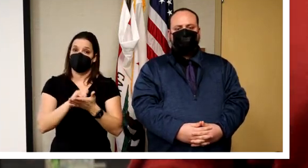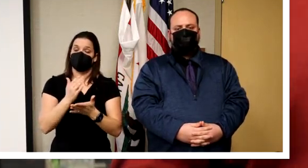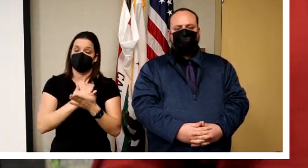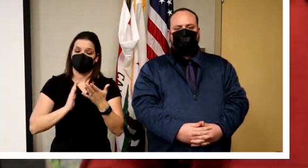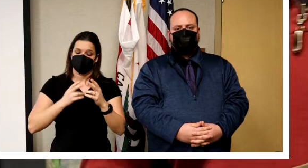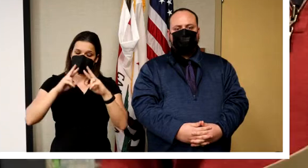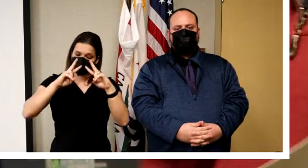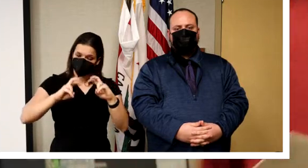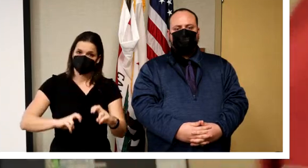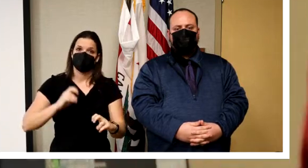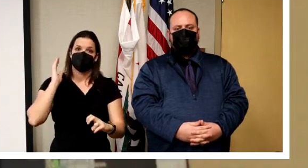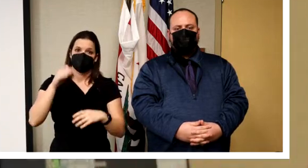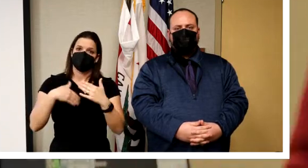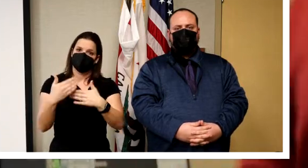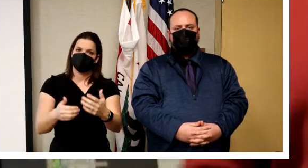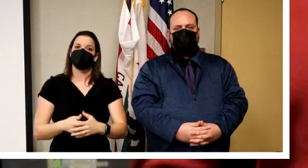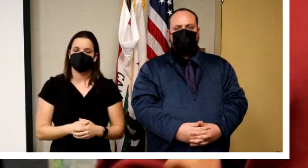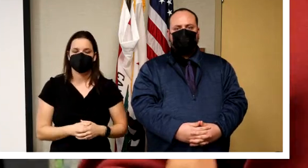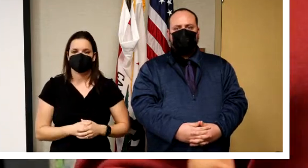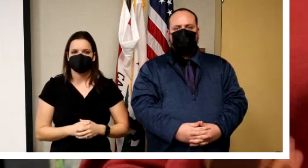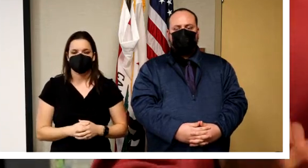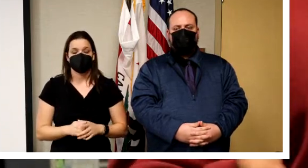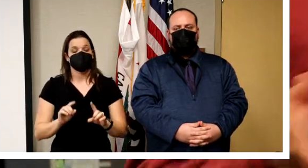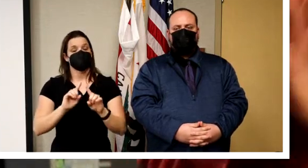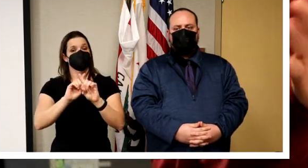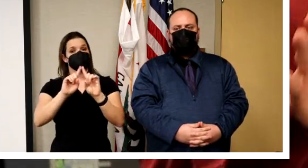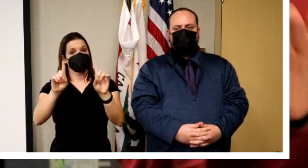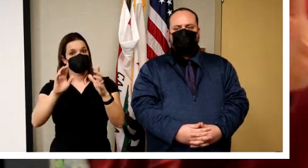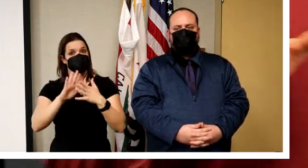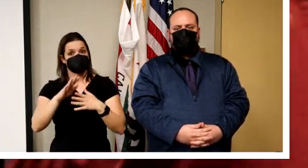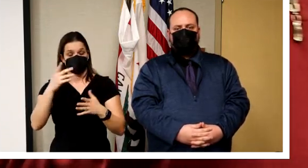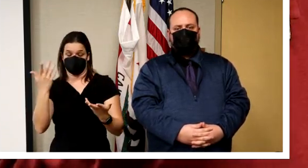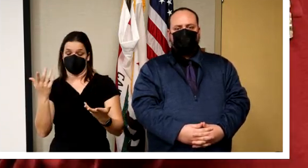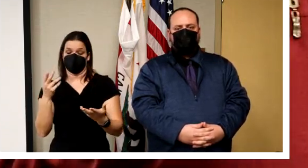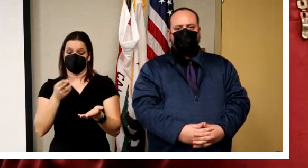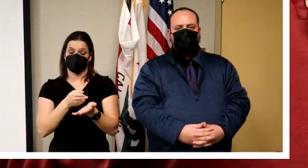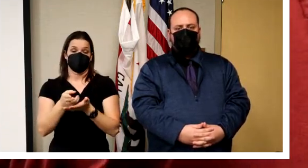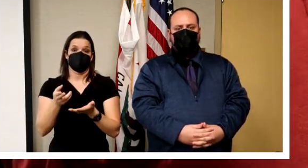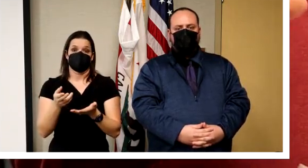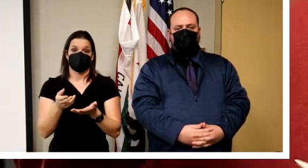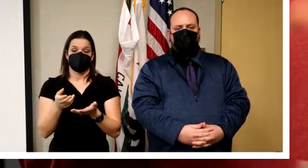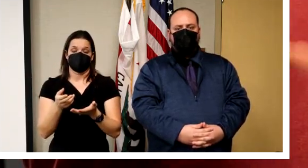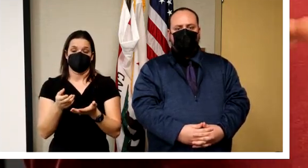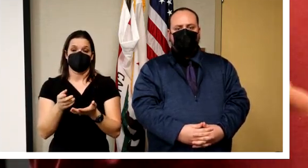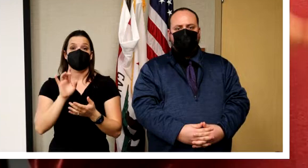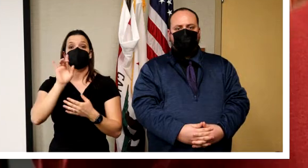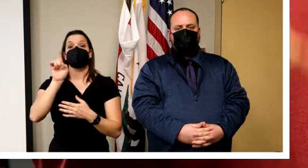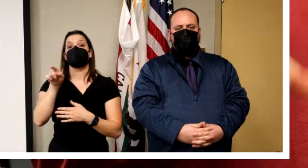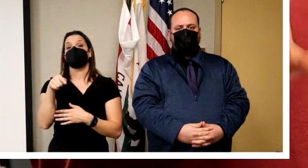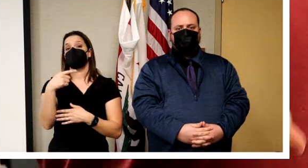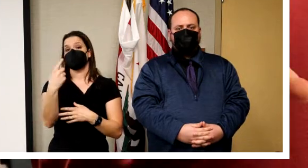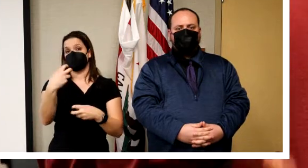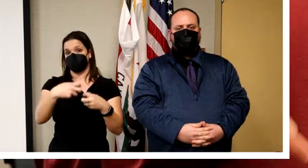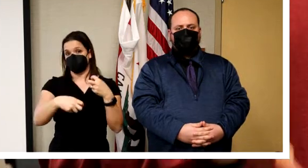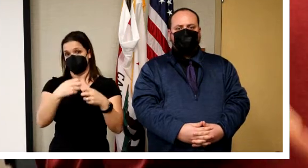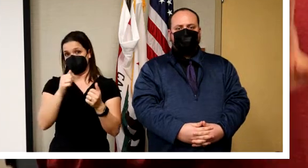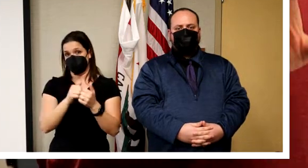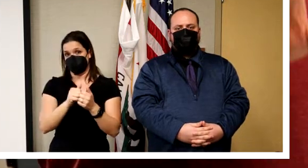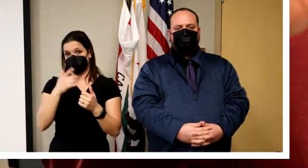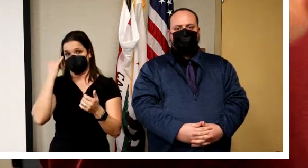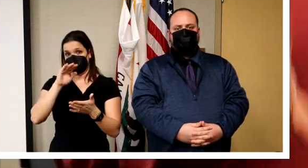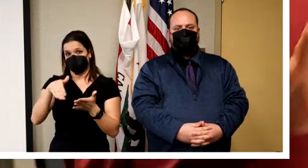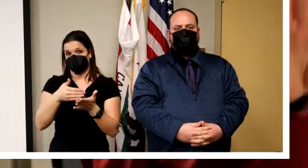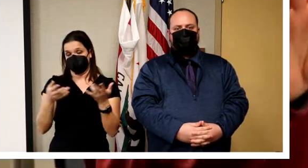analysis as we go through this process and figure it out. But the idea, and actually, the only issue in the California Central